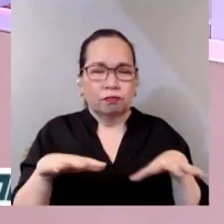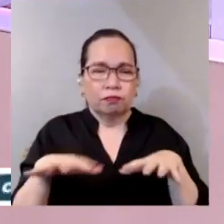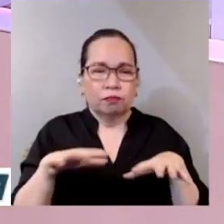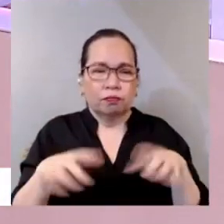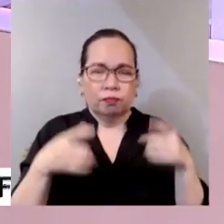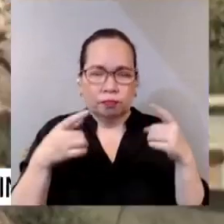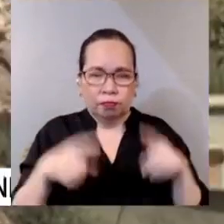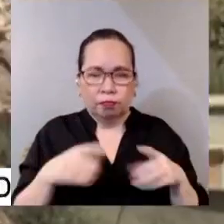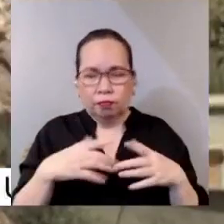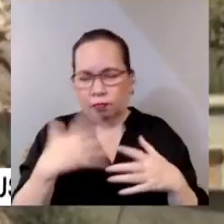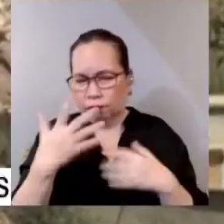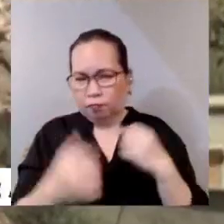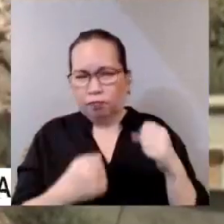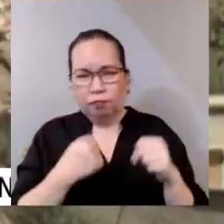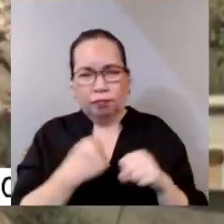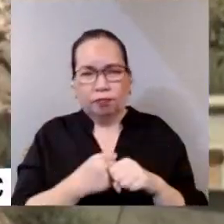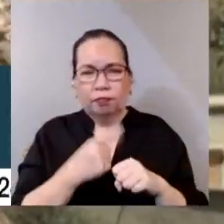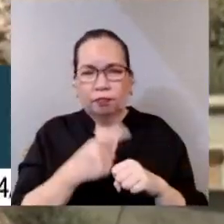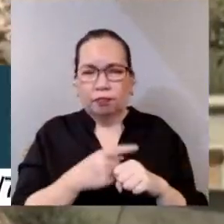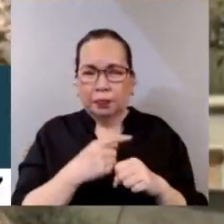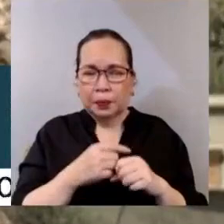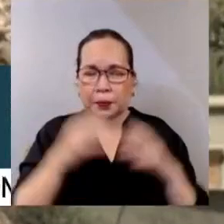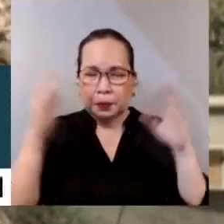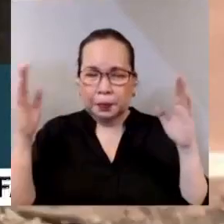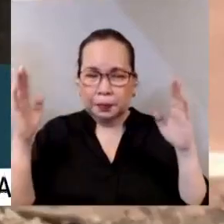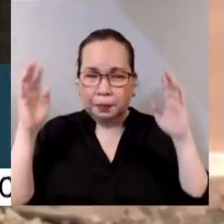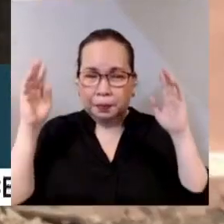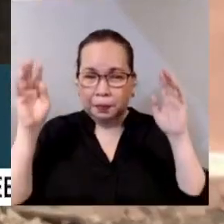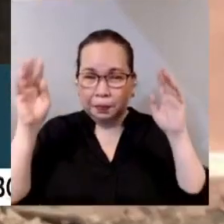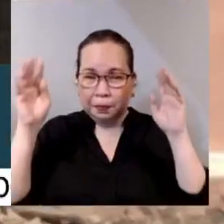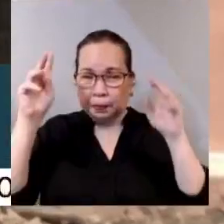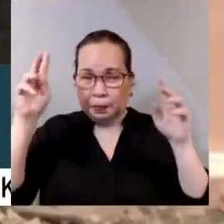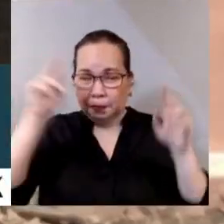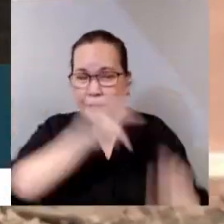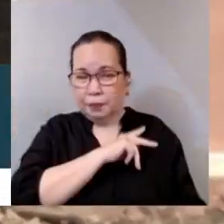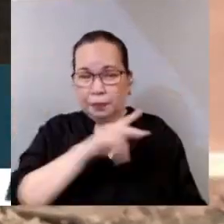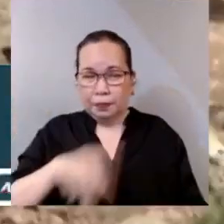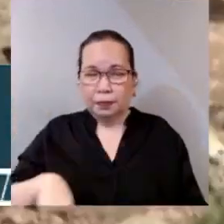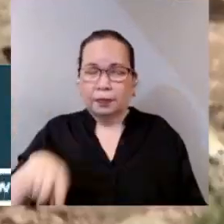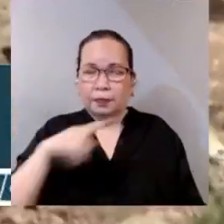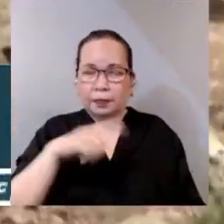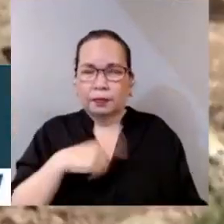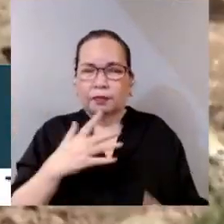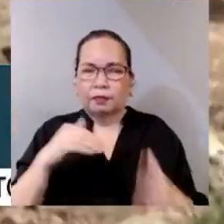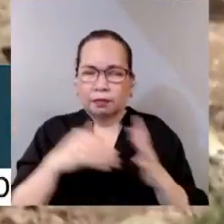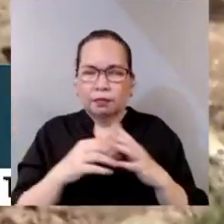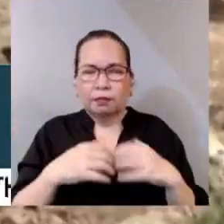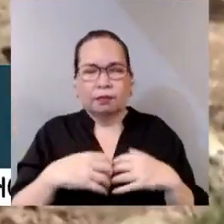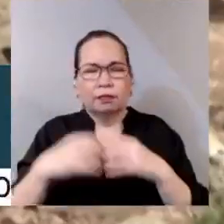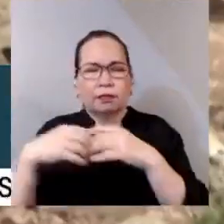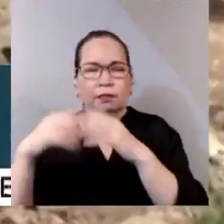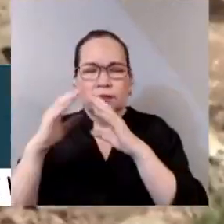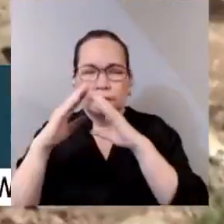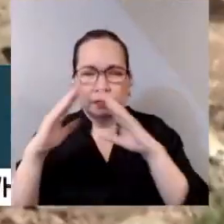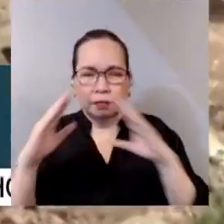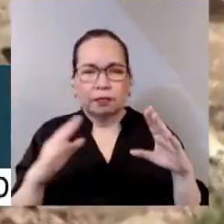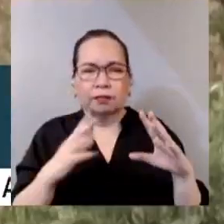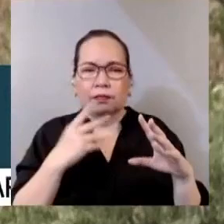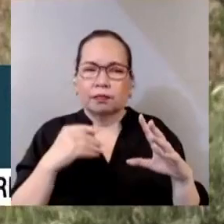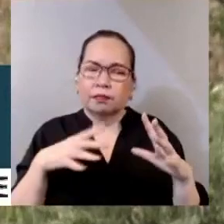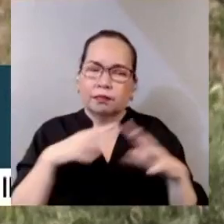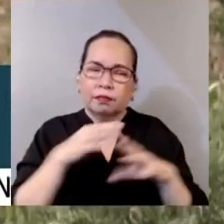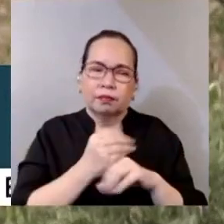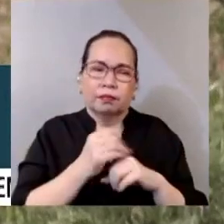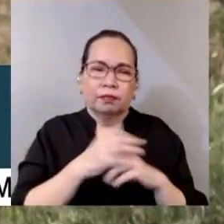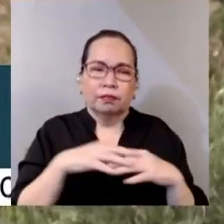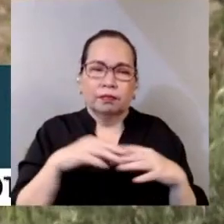next 5 years. The Royal Palace said the plan covers rehousing affected residents and rebuilding infrastructure that is conducive to